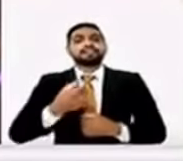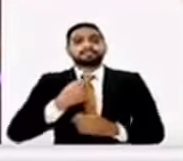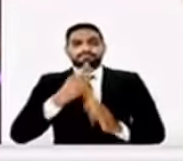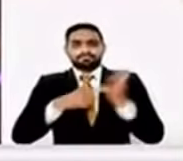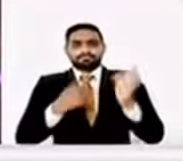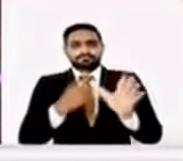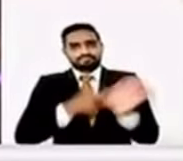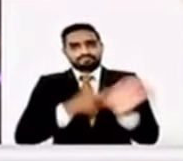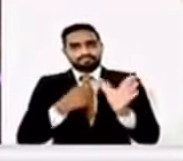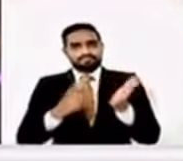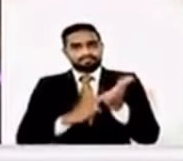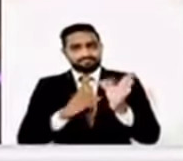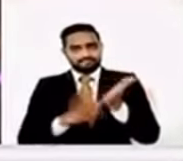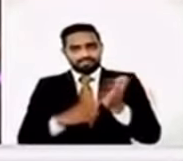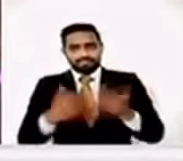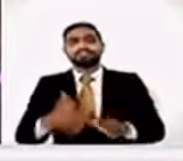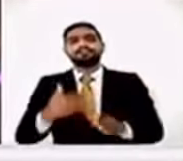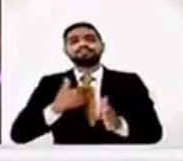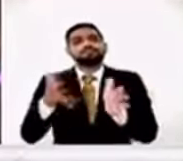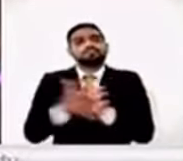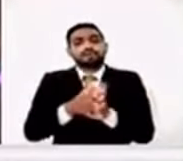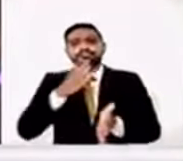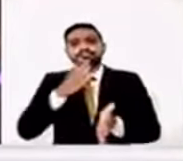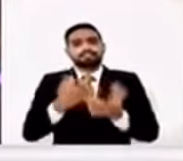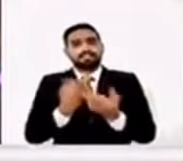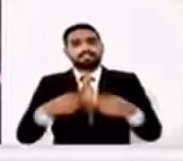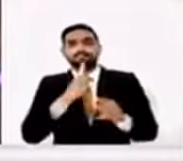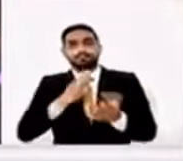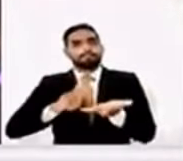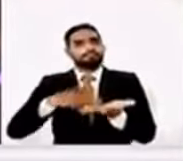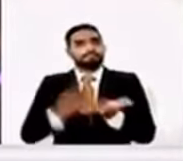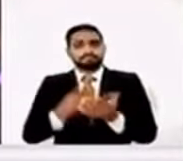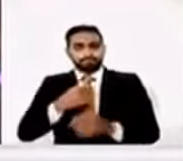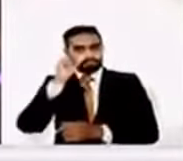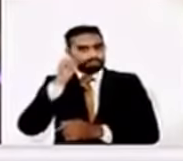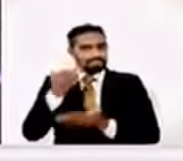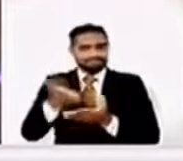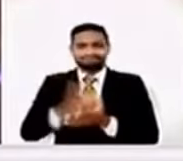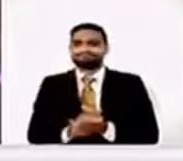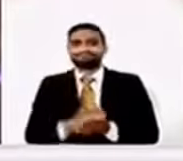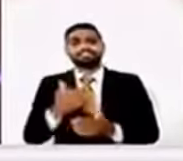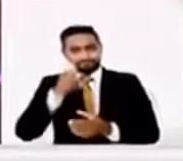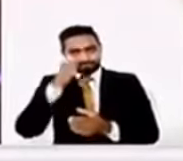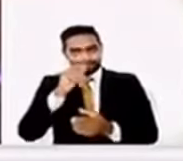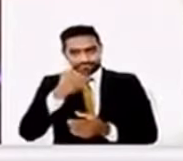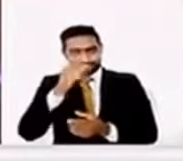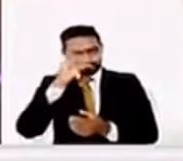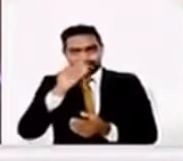sign language interpreter, Brian De Cruz. Take care, stay safe, and good night.